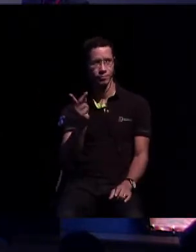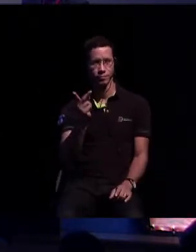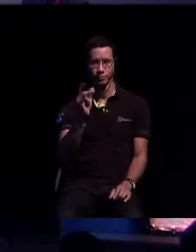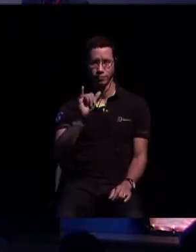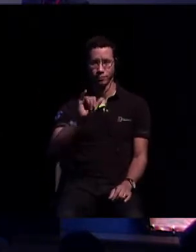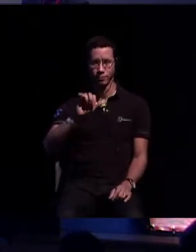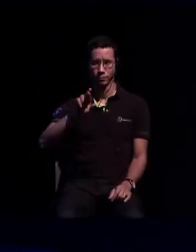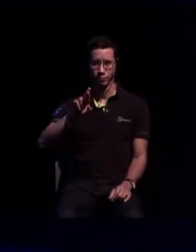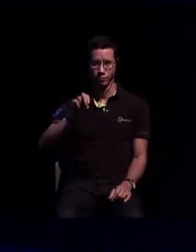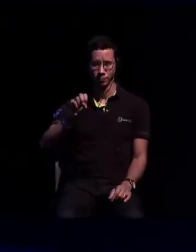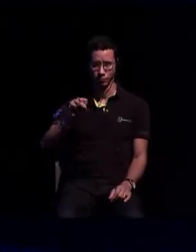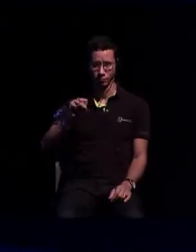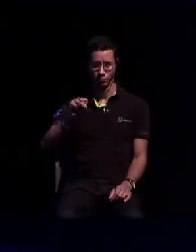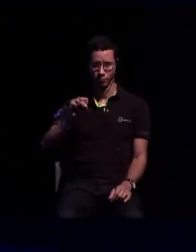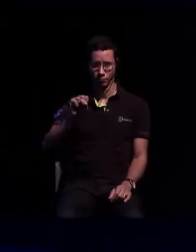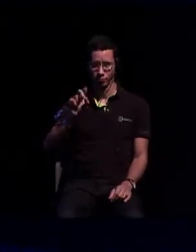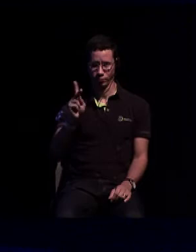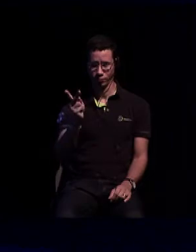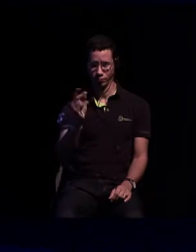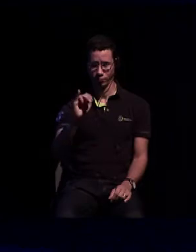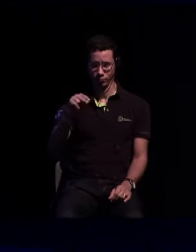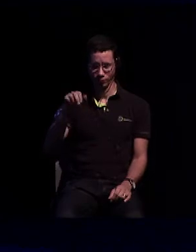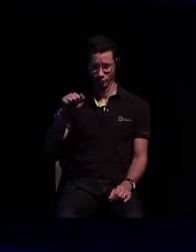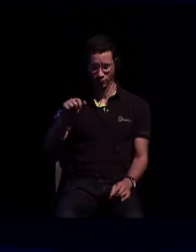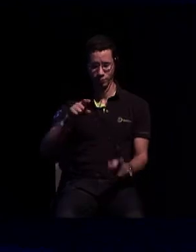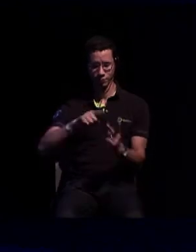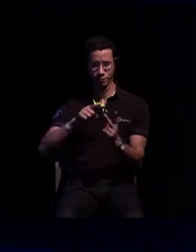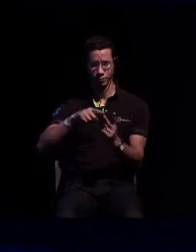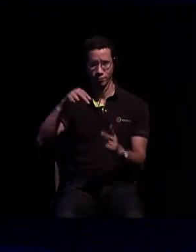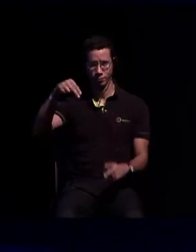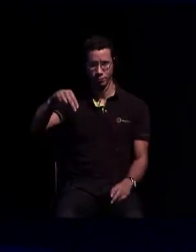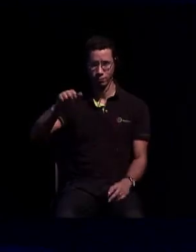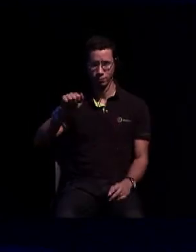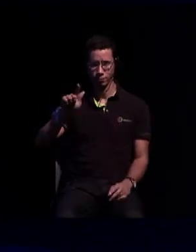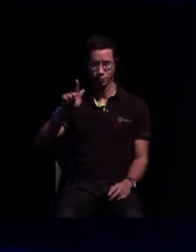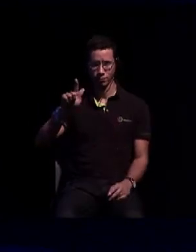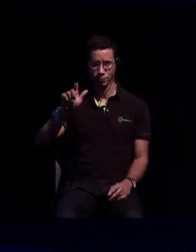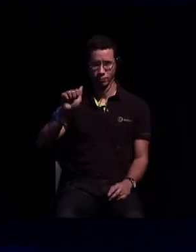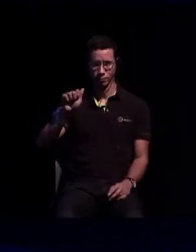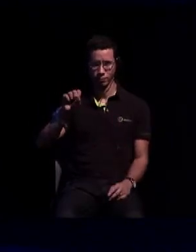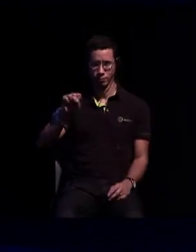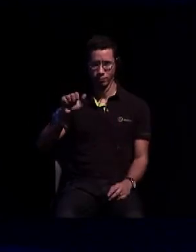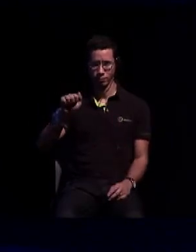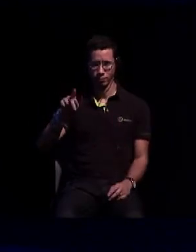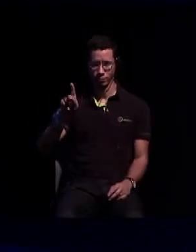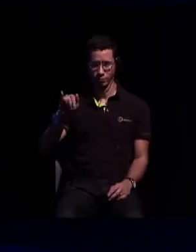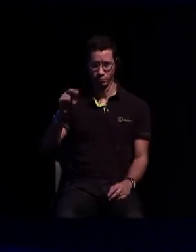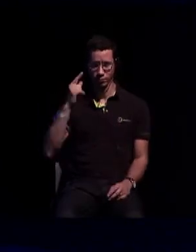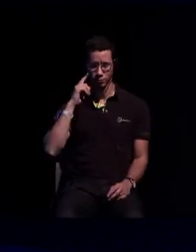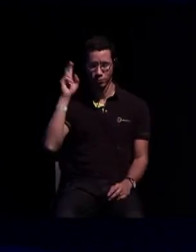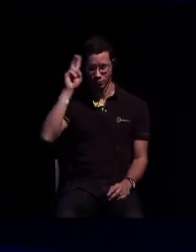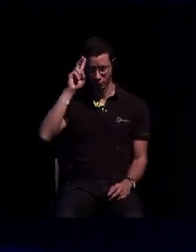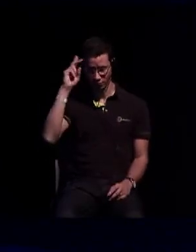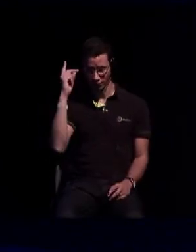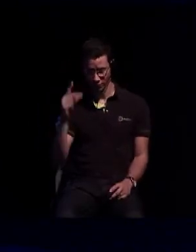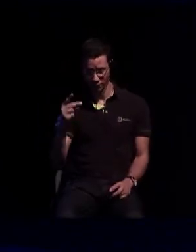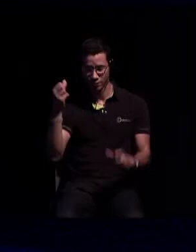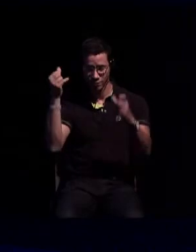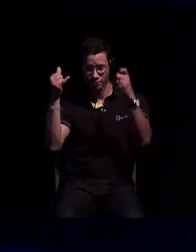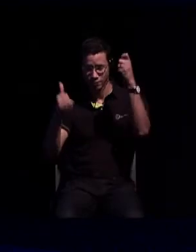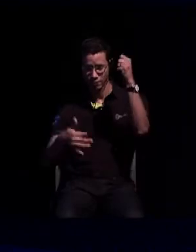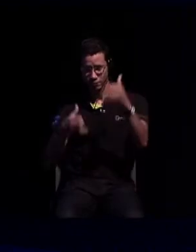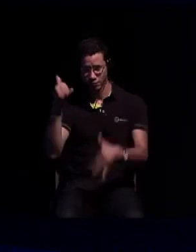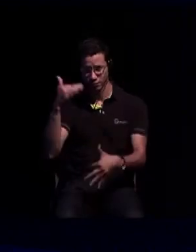nuclear holocaust tell their stories and try to promote understanding of the dangers of nuclear weapons